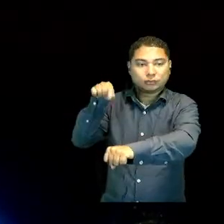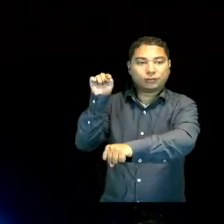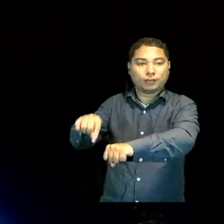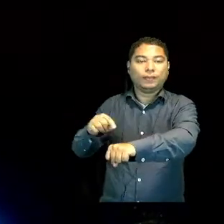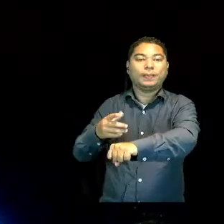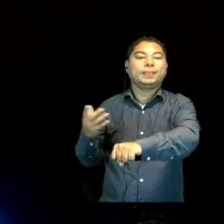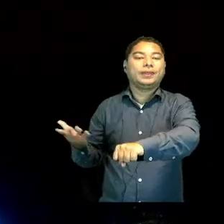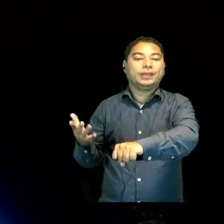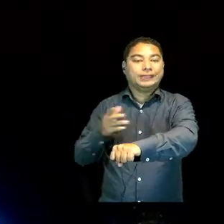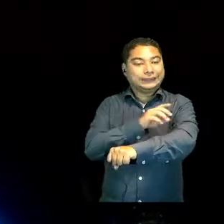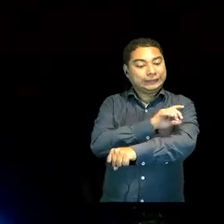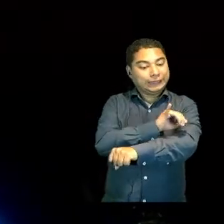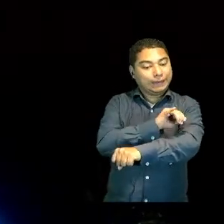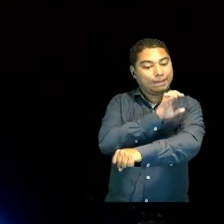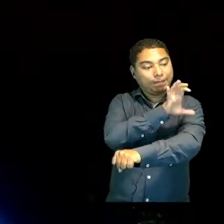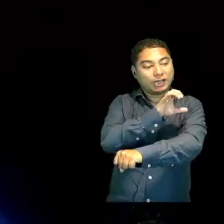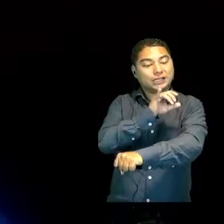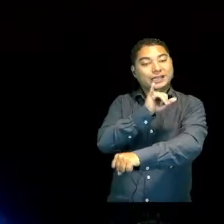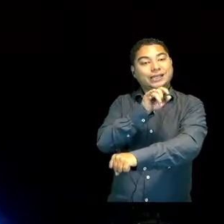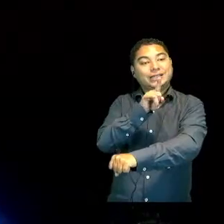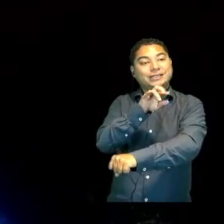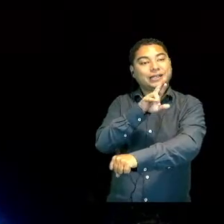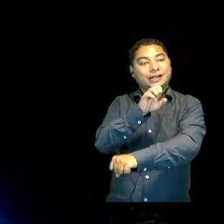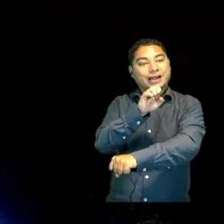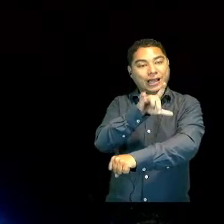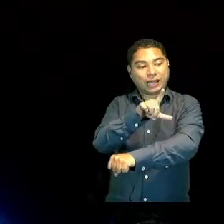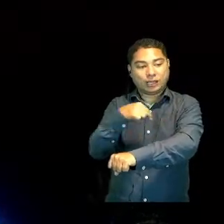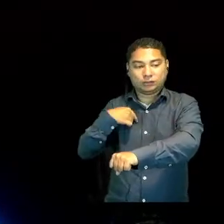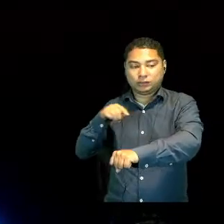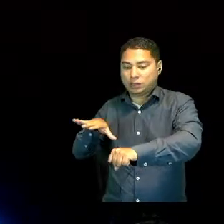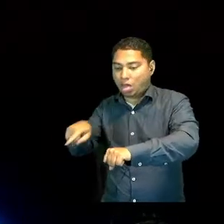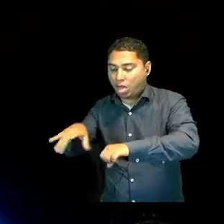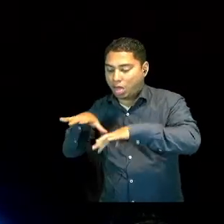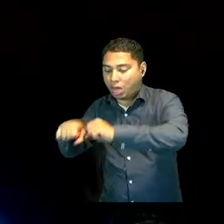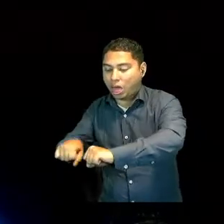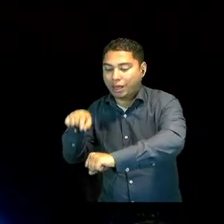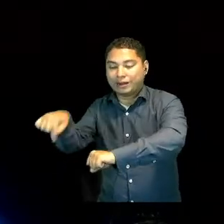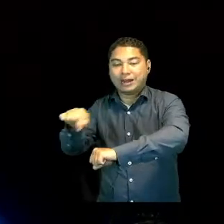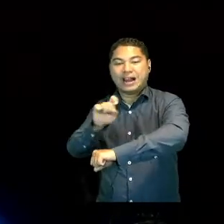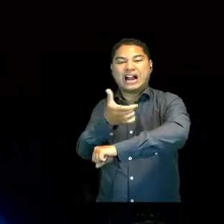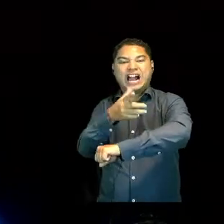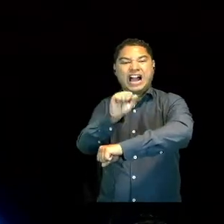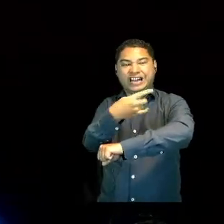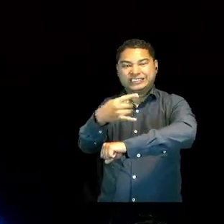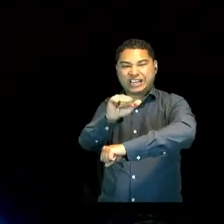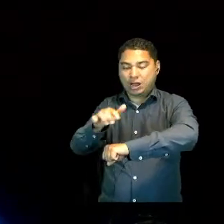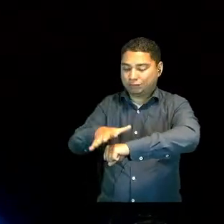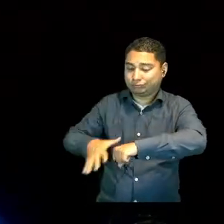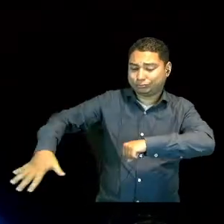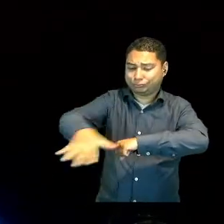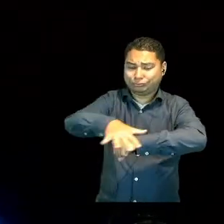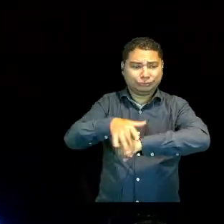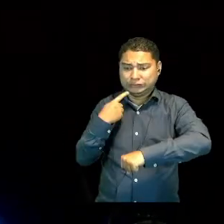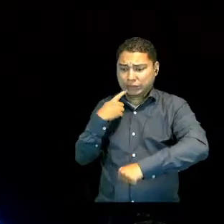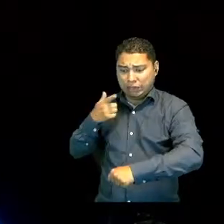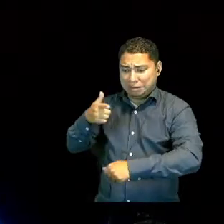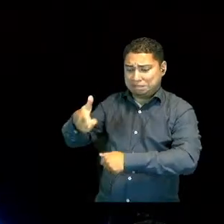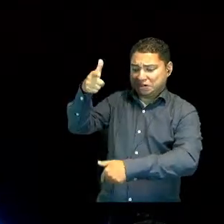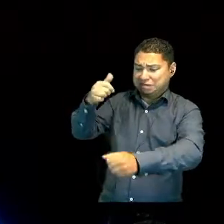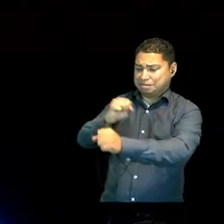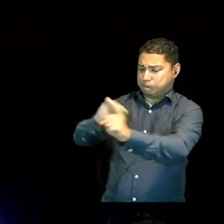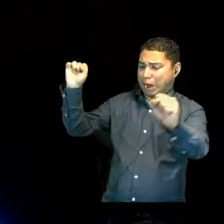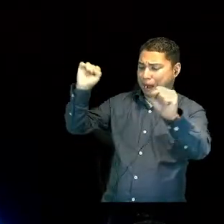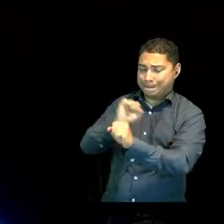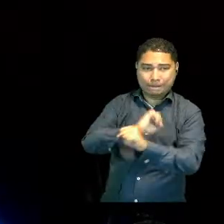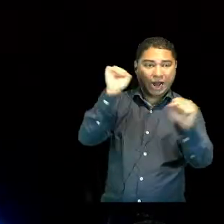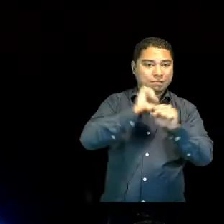Gaza, which is also to express solidarity with those who are struggling in Congo